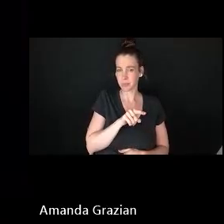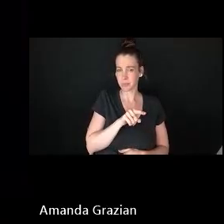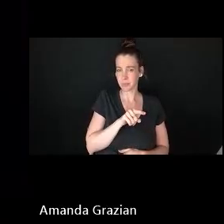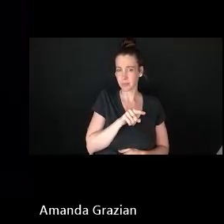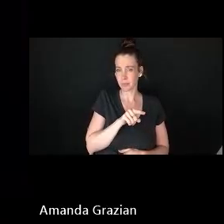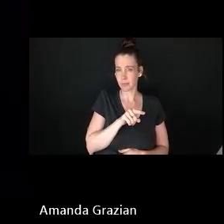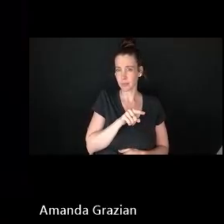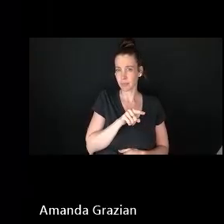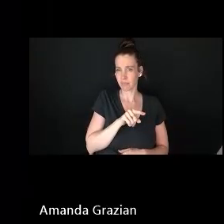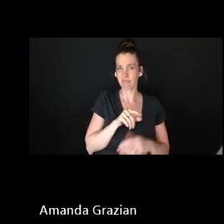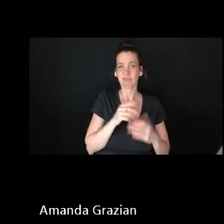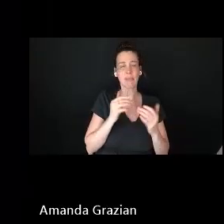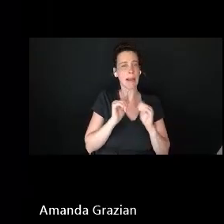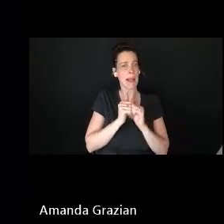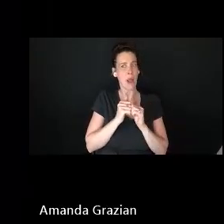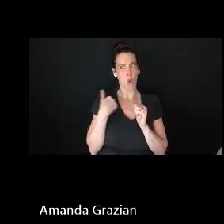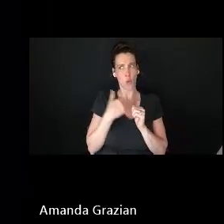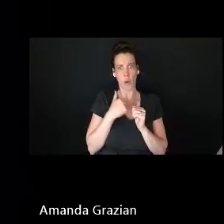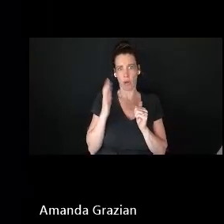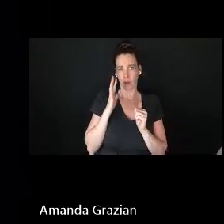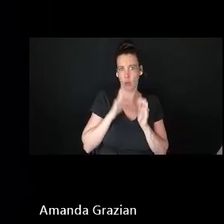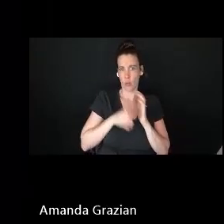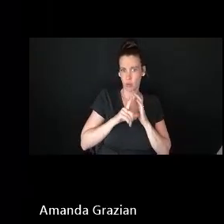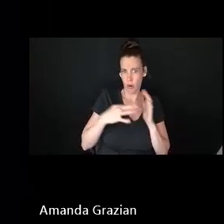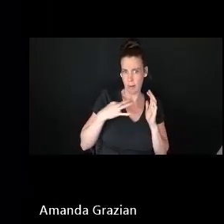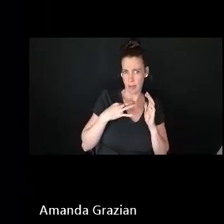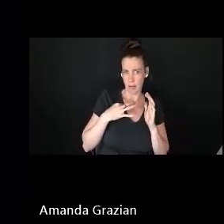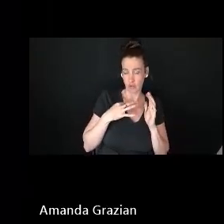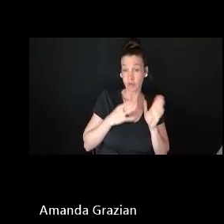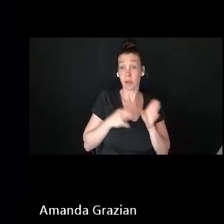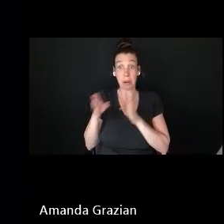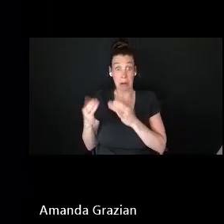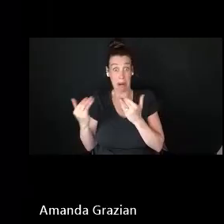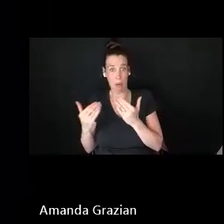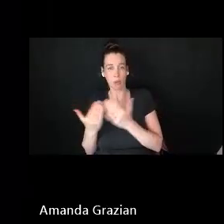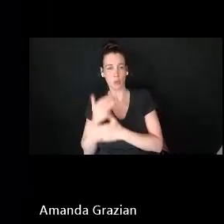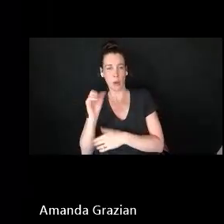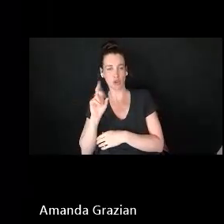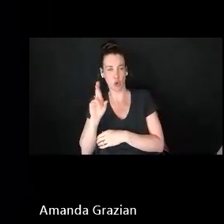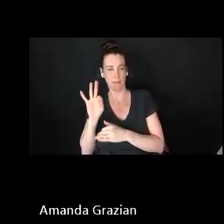how applications were previously reviewed, and on the right is SRF.